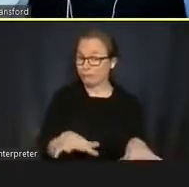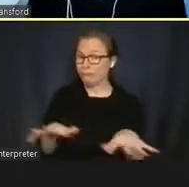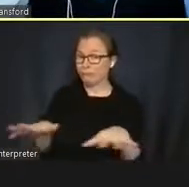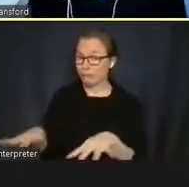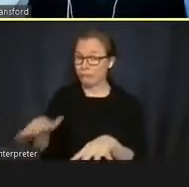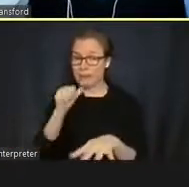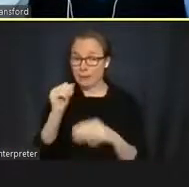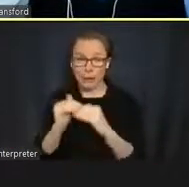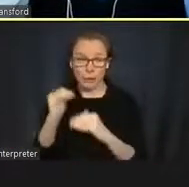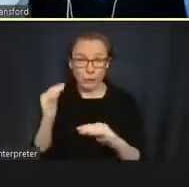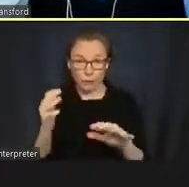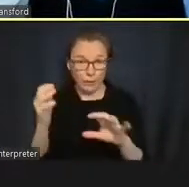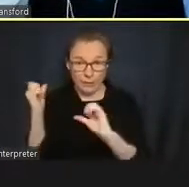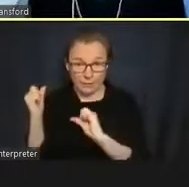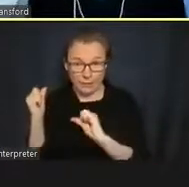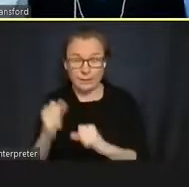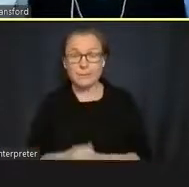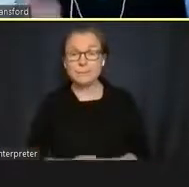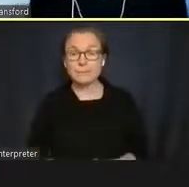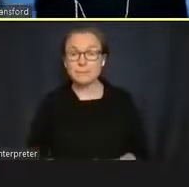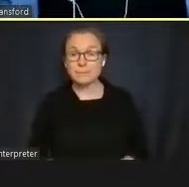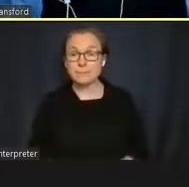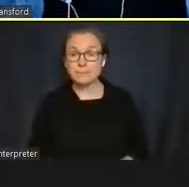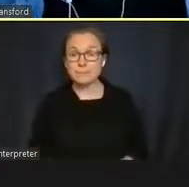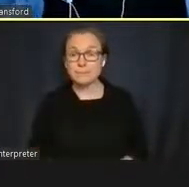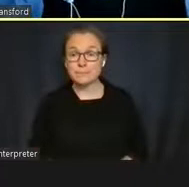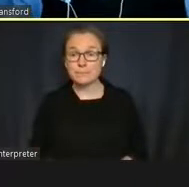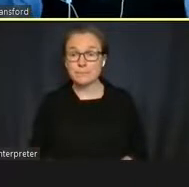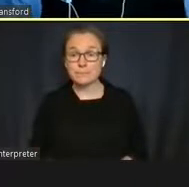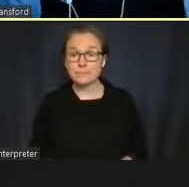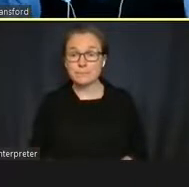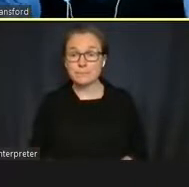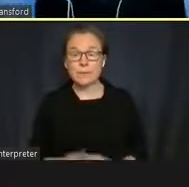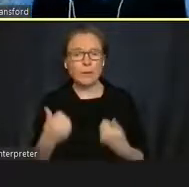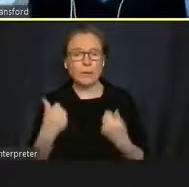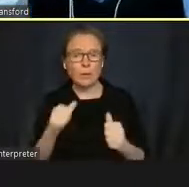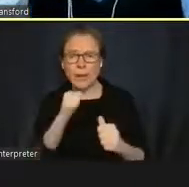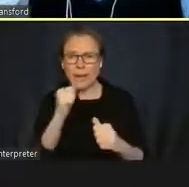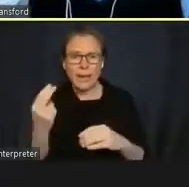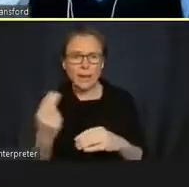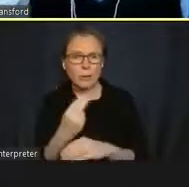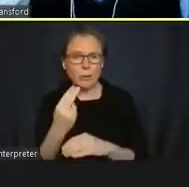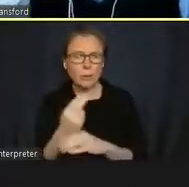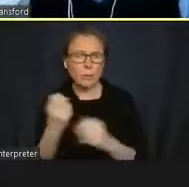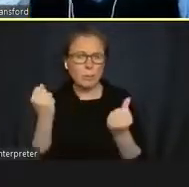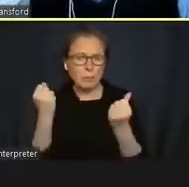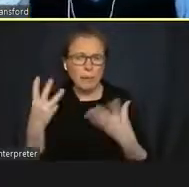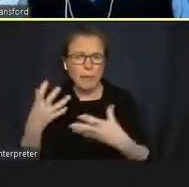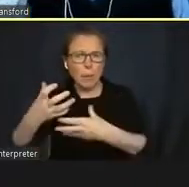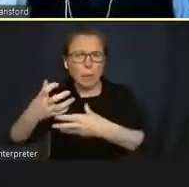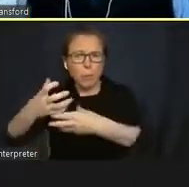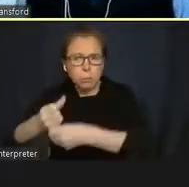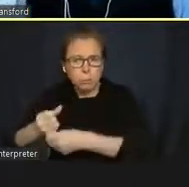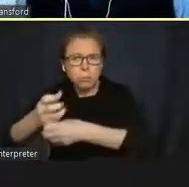need to also try to avoid the use of acronyms when we can, when we go through our presentation.